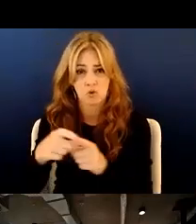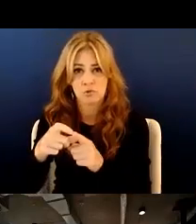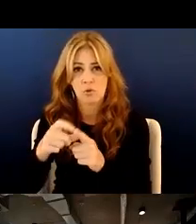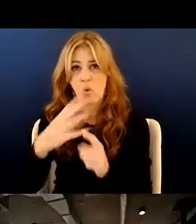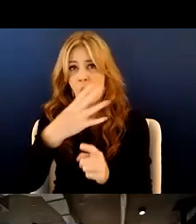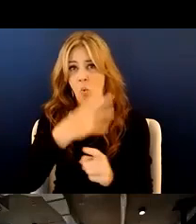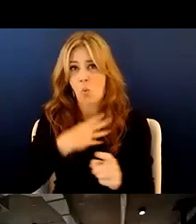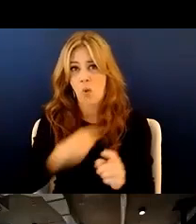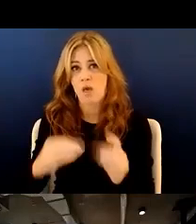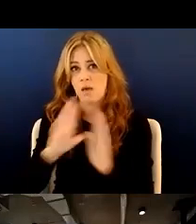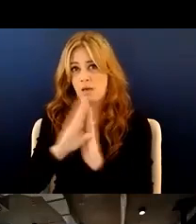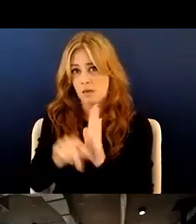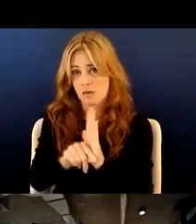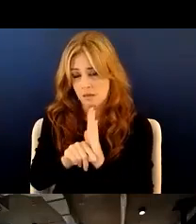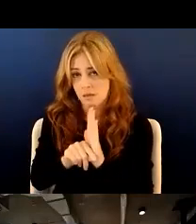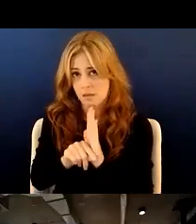we